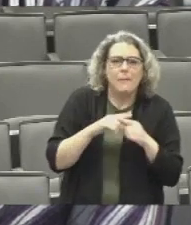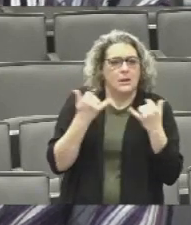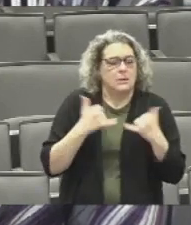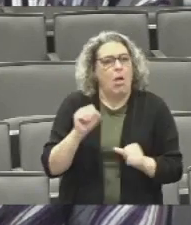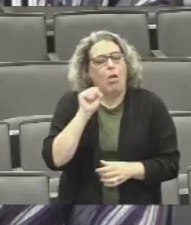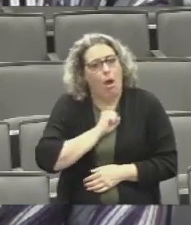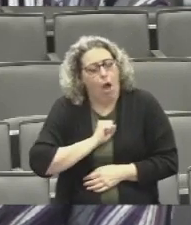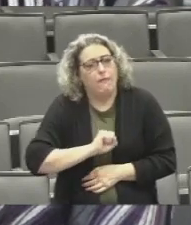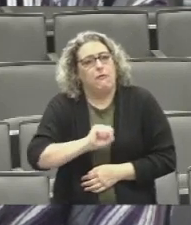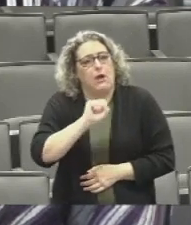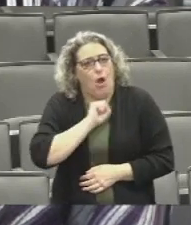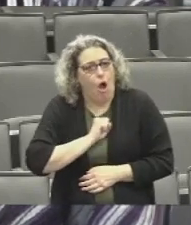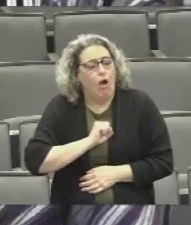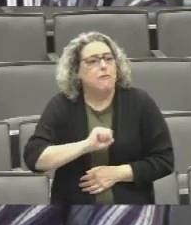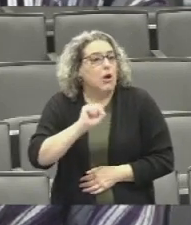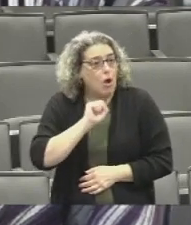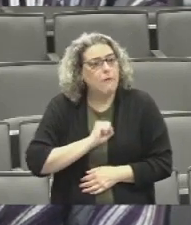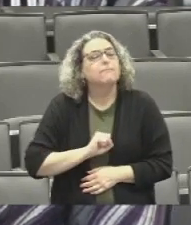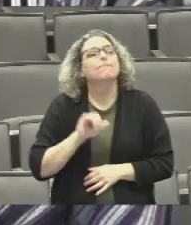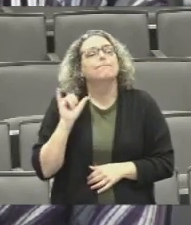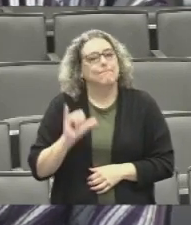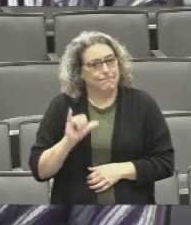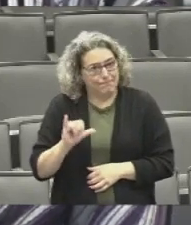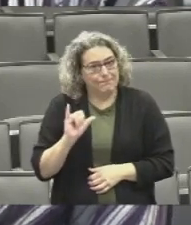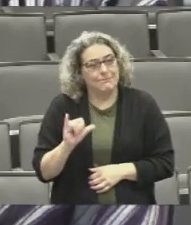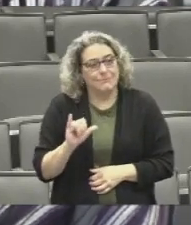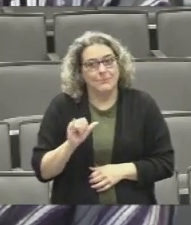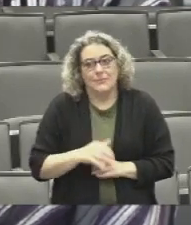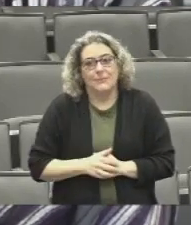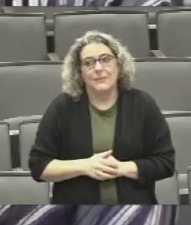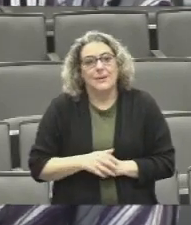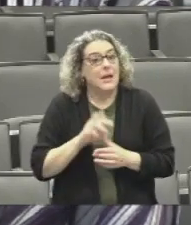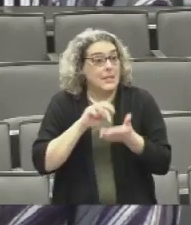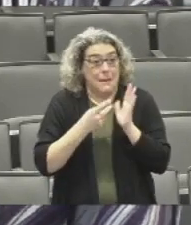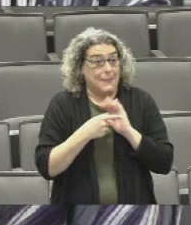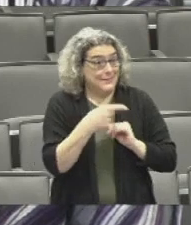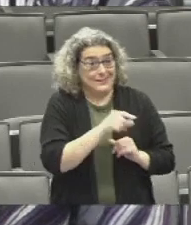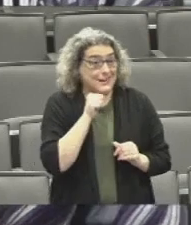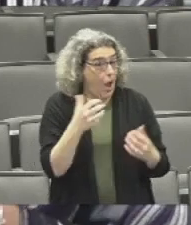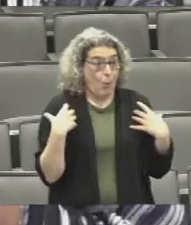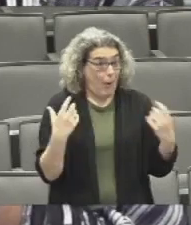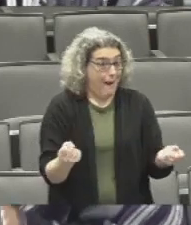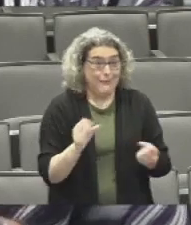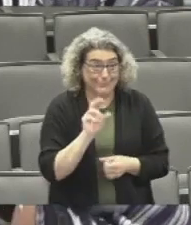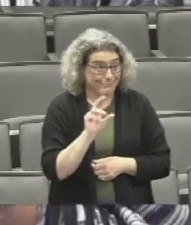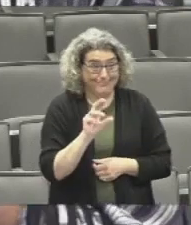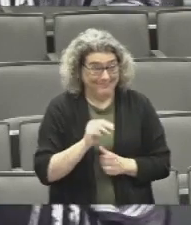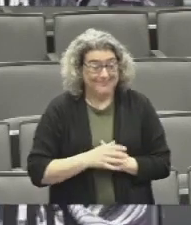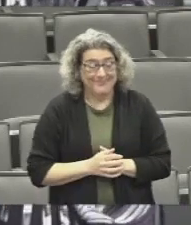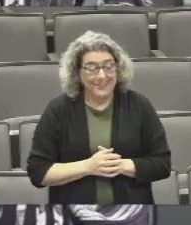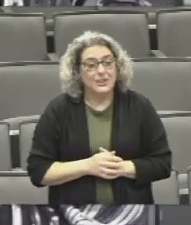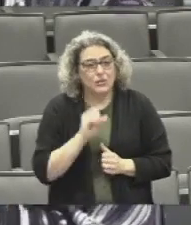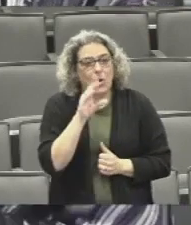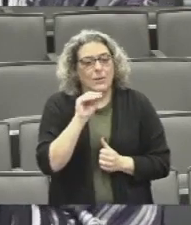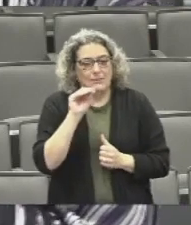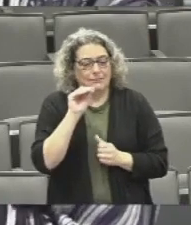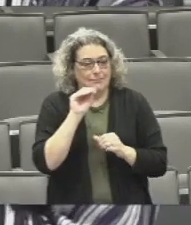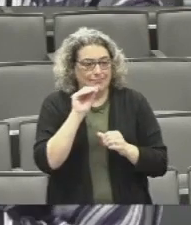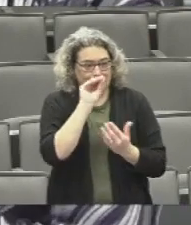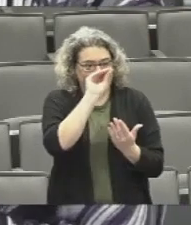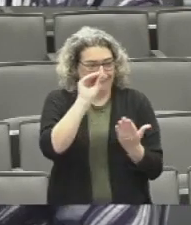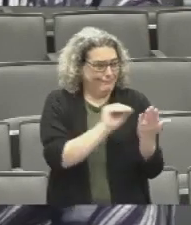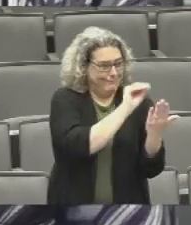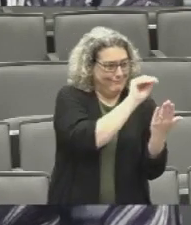cough, they are telling us that they are not recovered. So then we put them in a